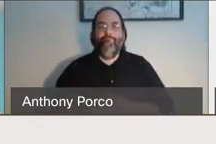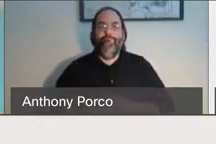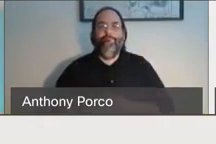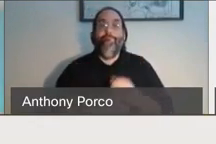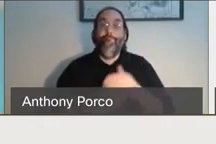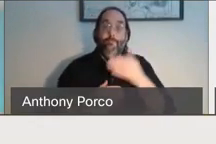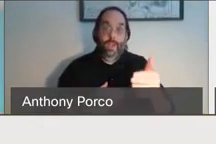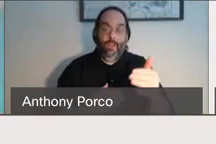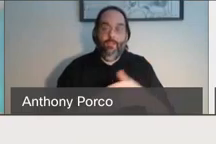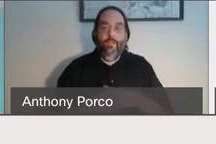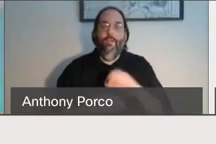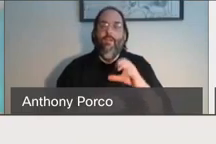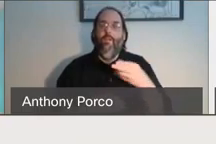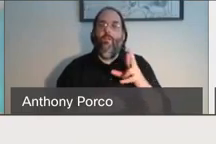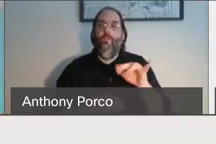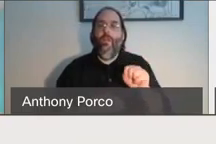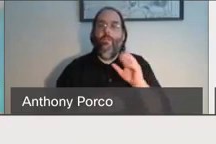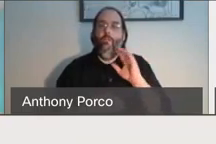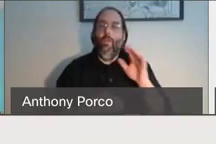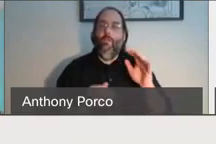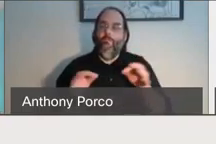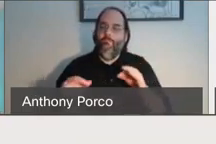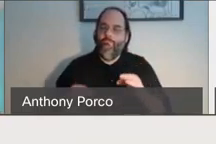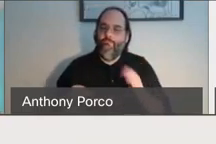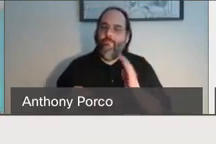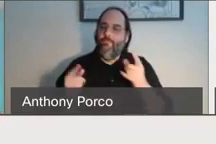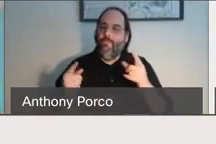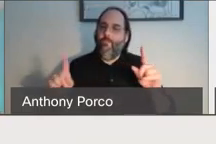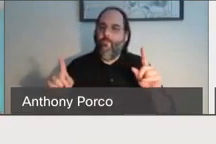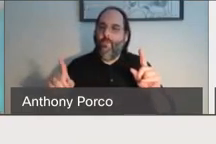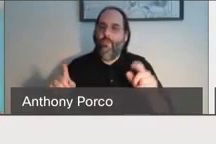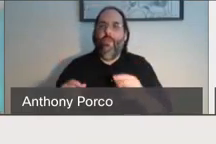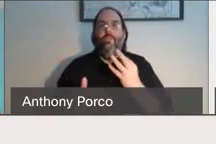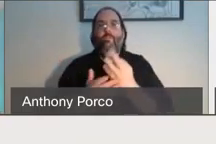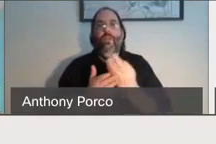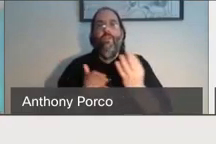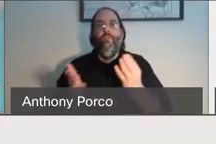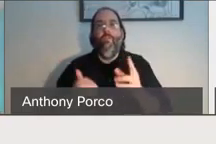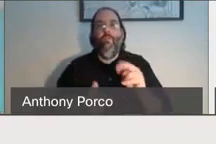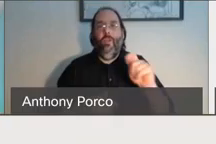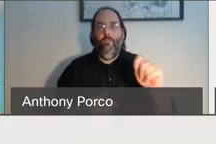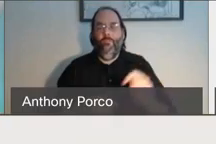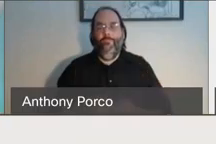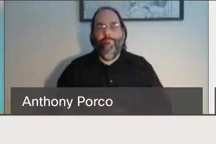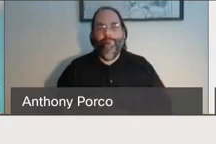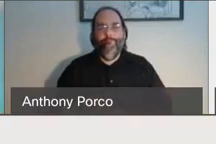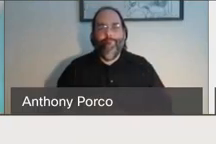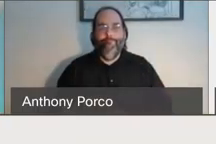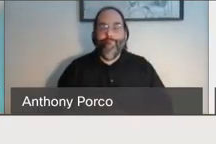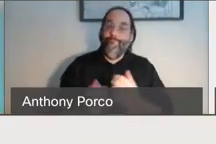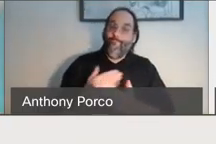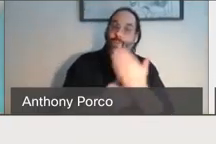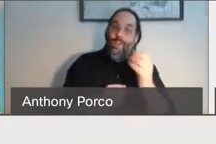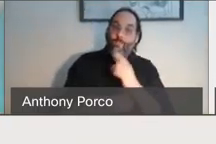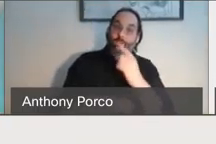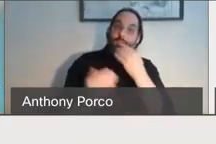Next will be Chris, who'll tell you a little bit about our accomplishments in the financial services unit. Good morning, everyone.